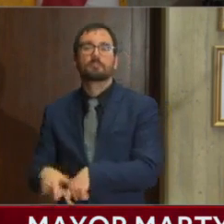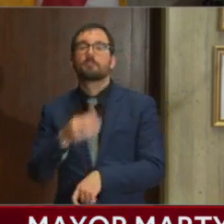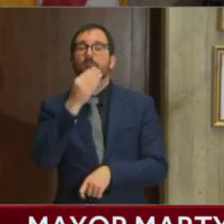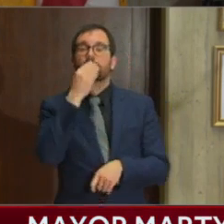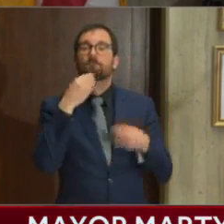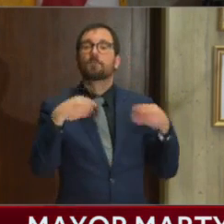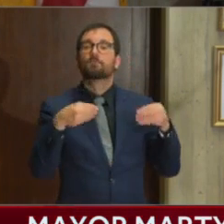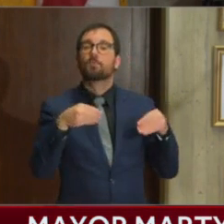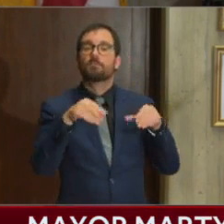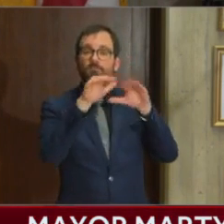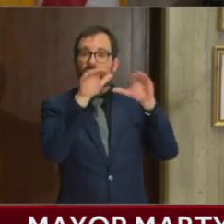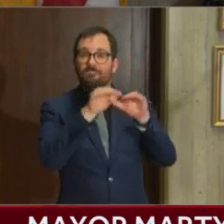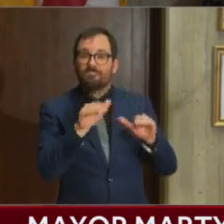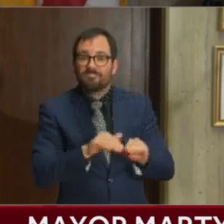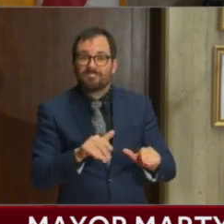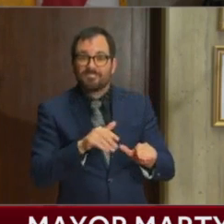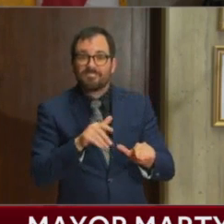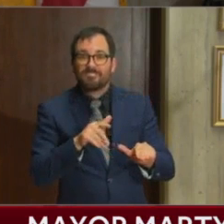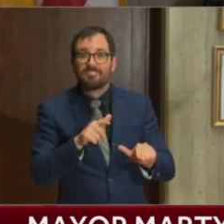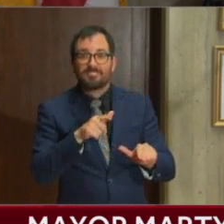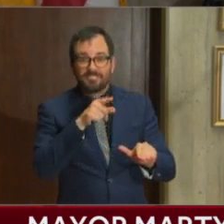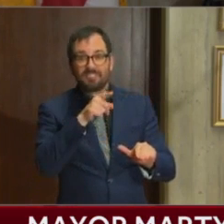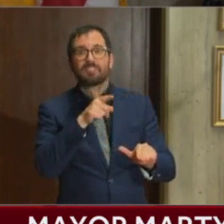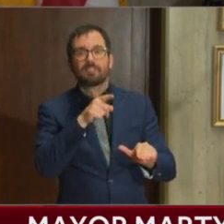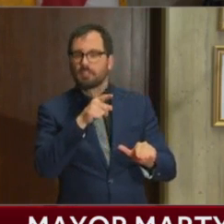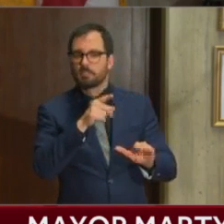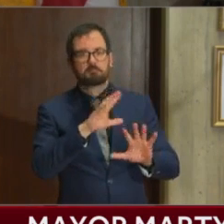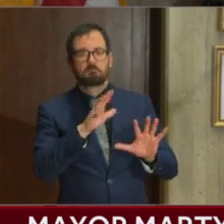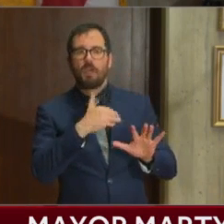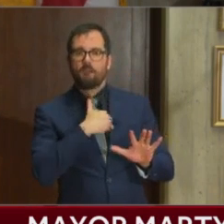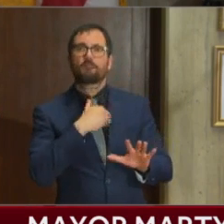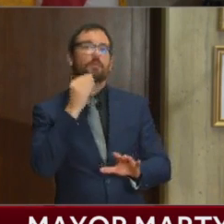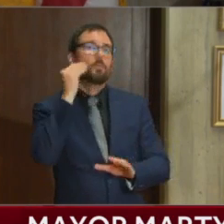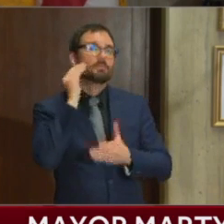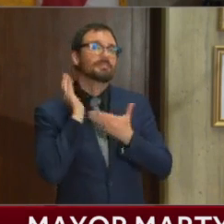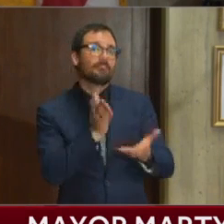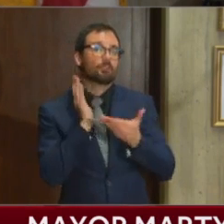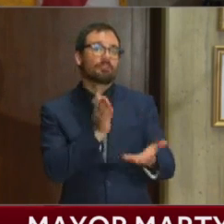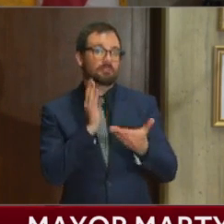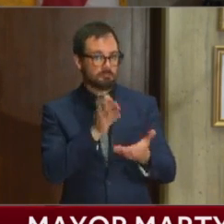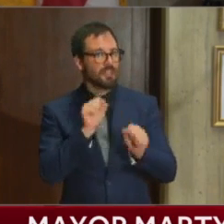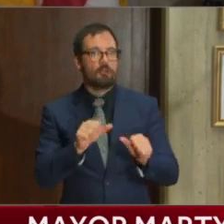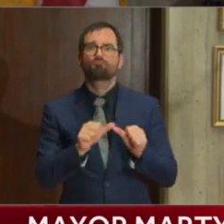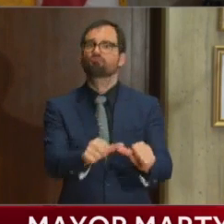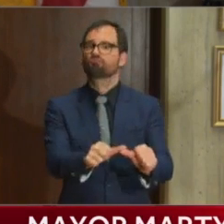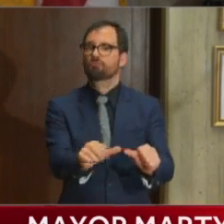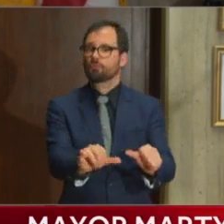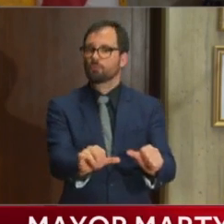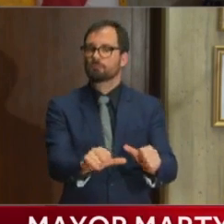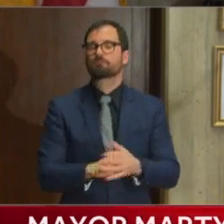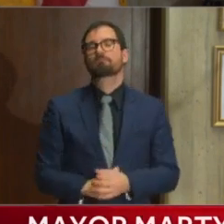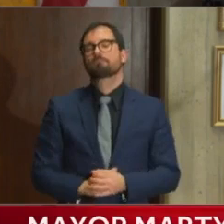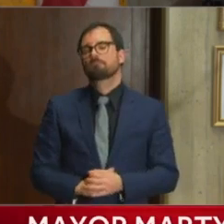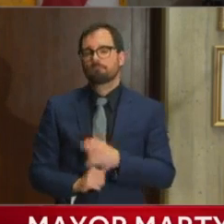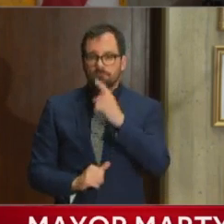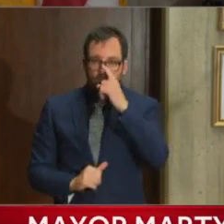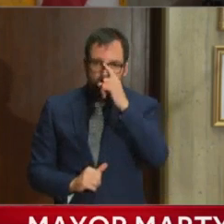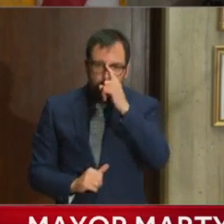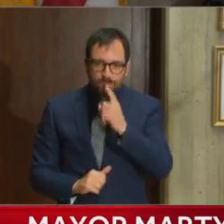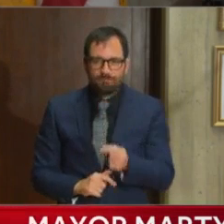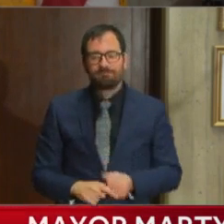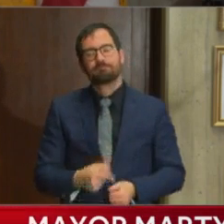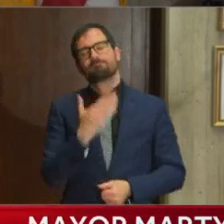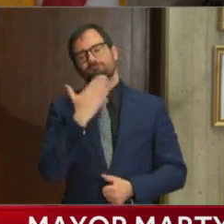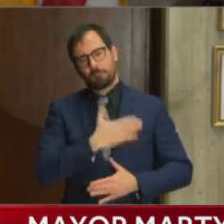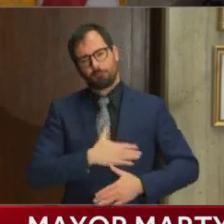Shop for putting on special morning hours just for our seniors. I encourage all stores to do the same.